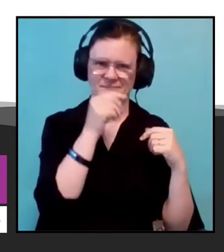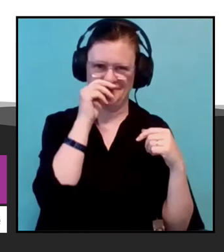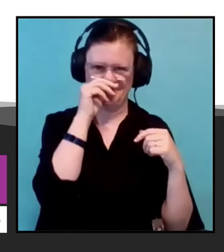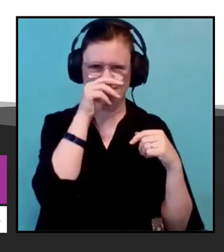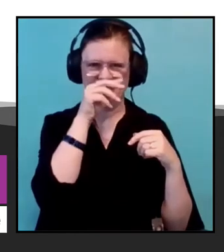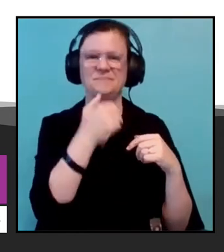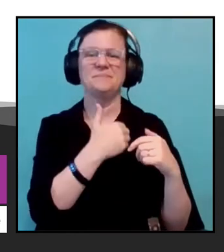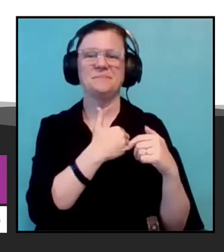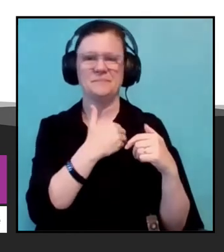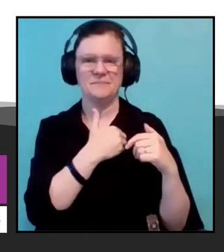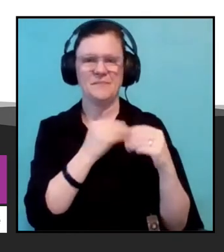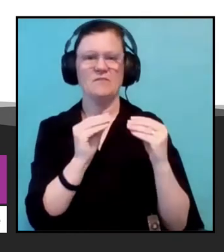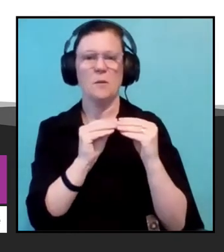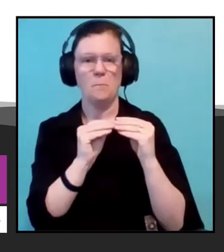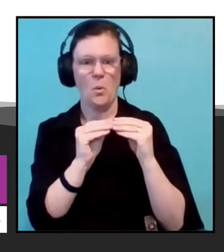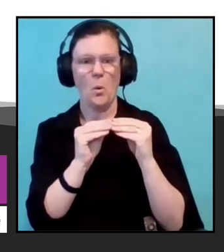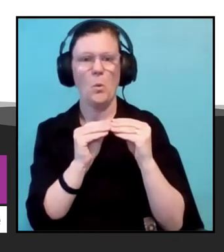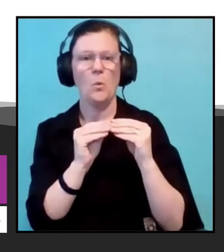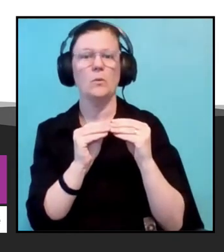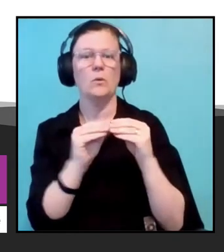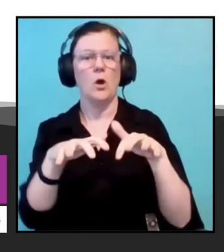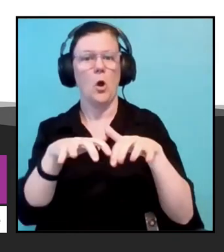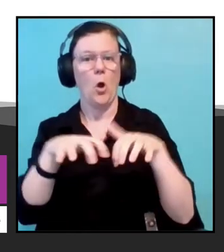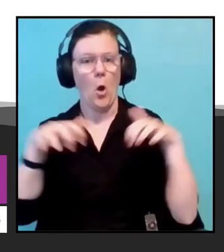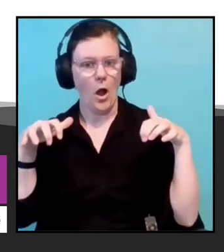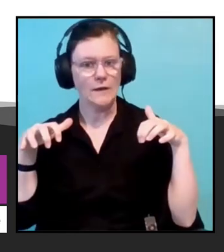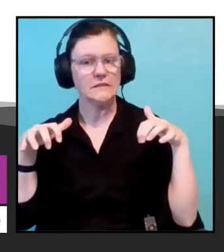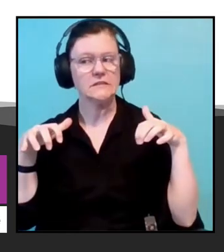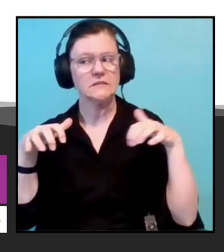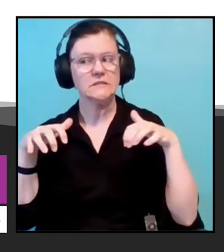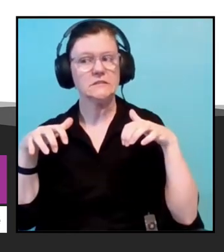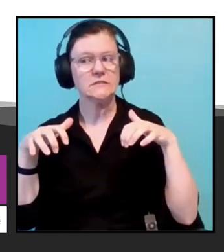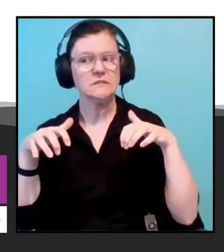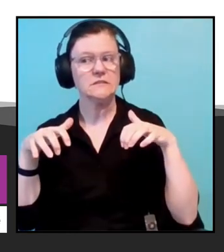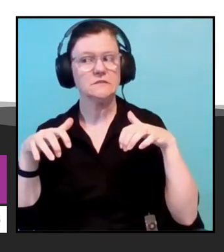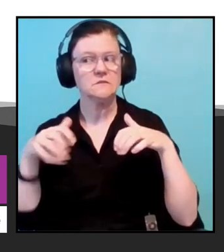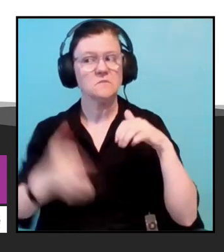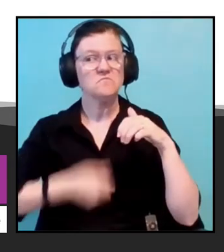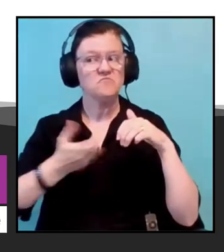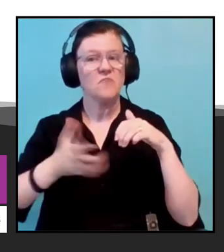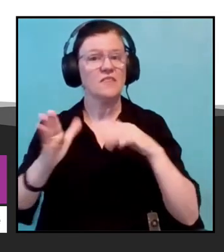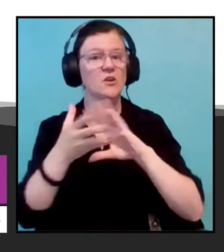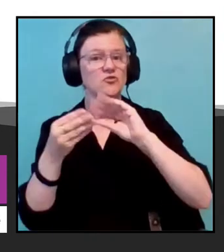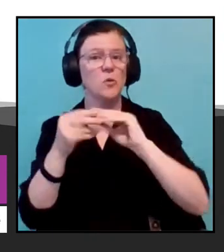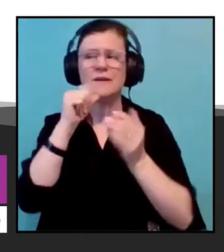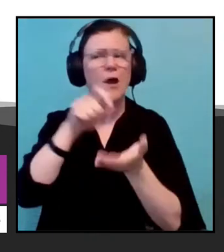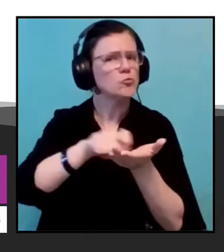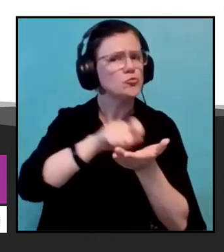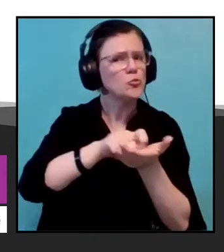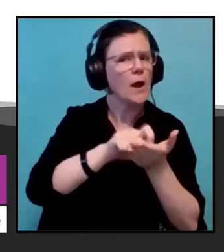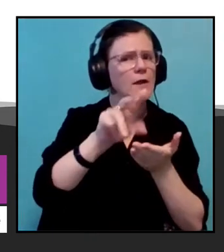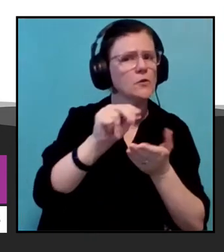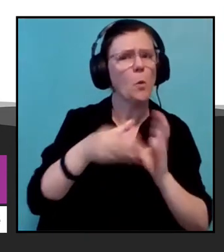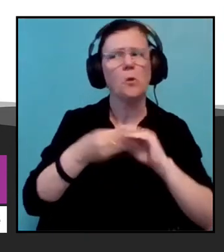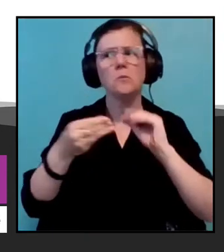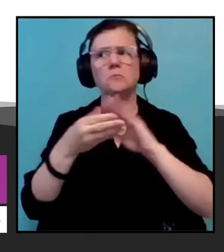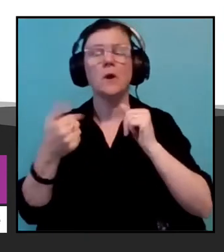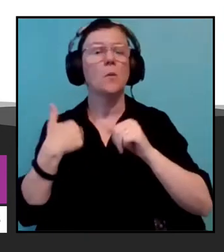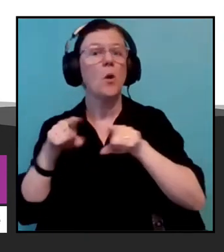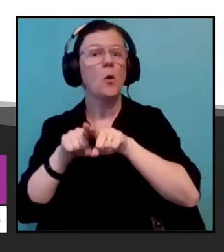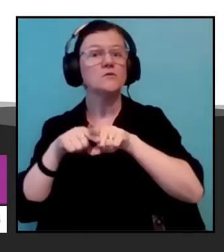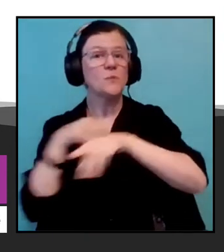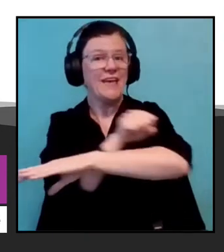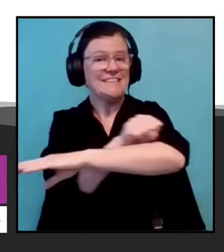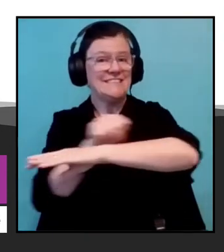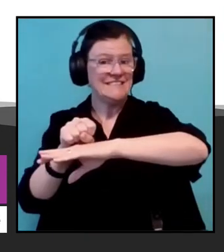maybe having more audience share outs of actual verbal share outs. And so because there was the stage with the